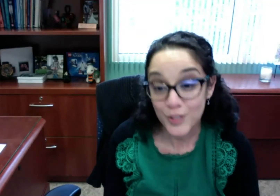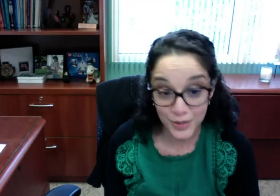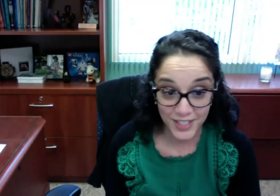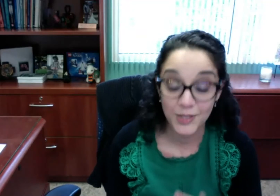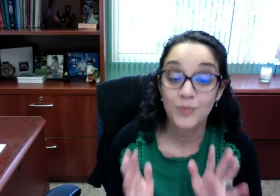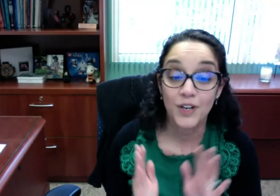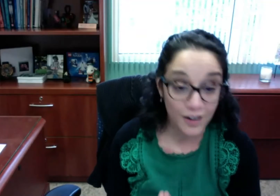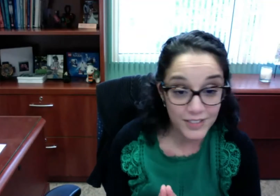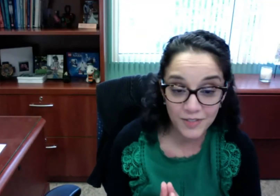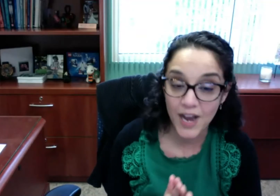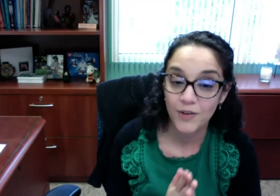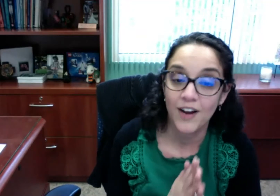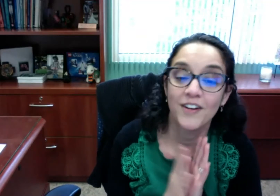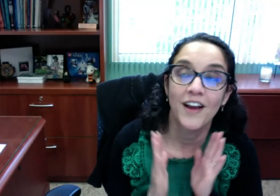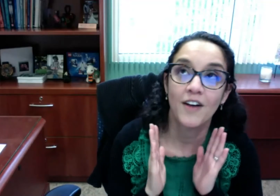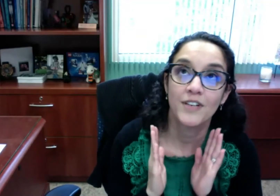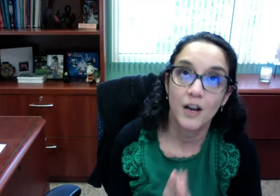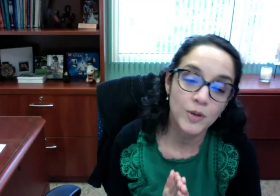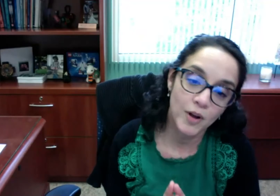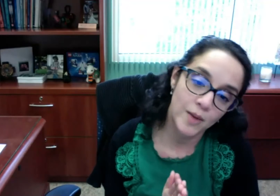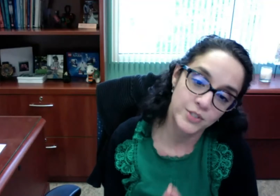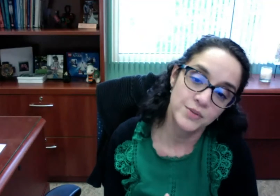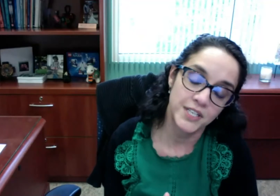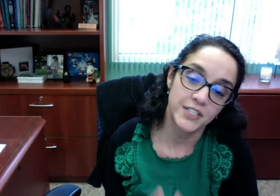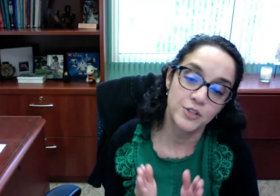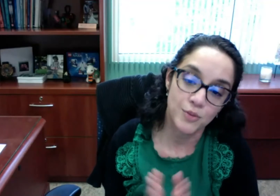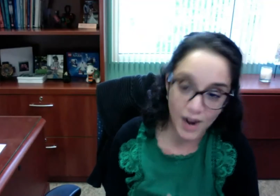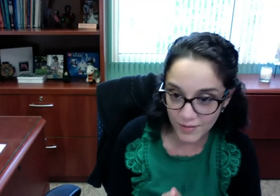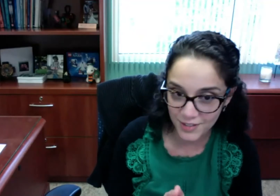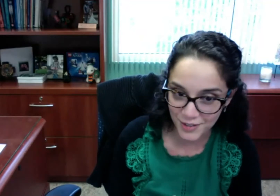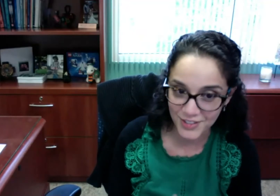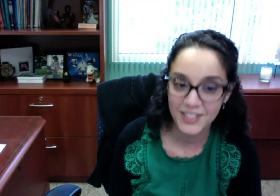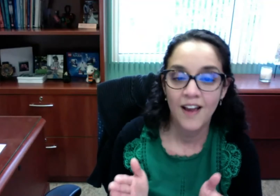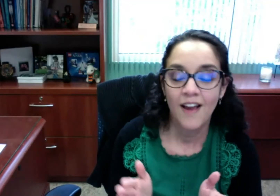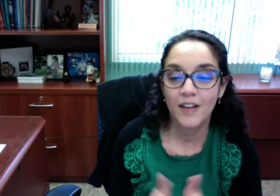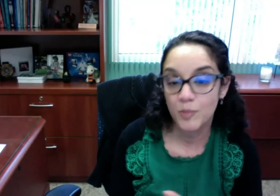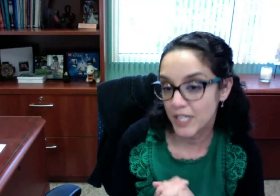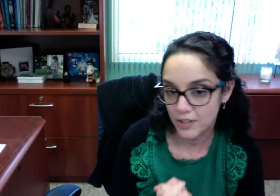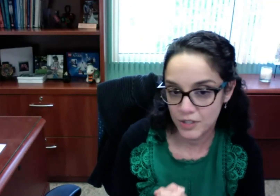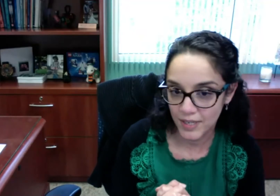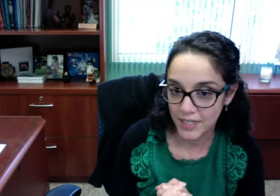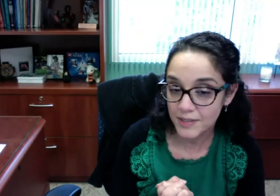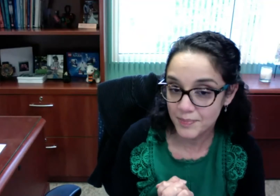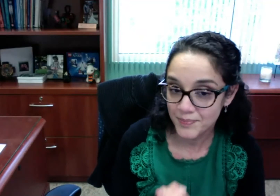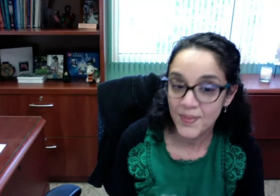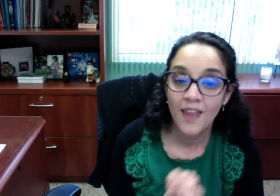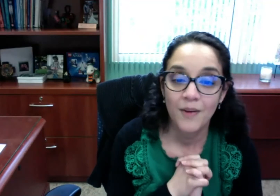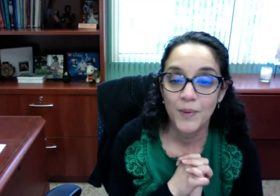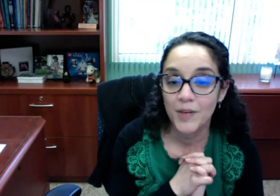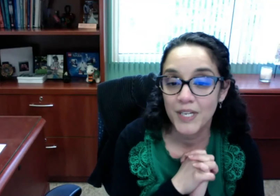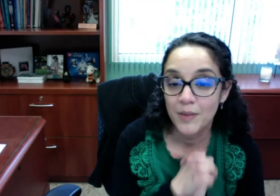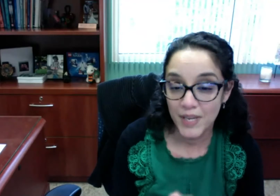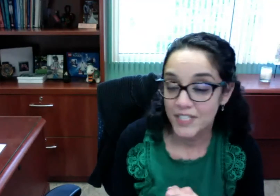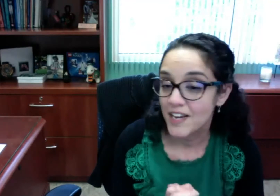all students, regardless of background, have an equitable opportunity to thrive as learners and complete your degrees. And